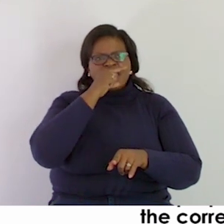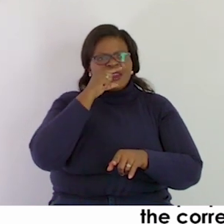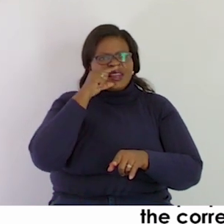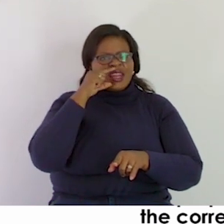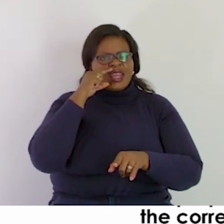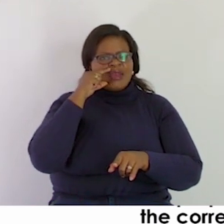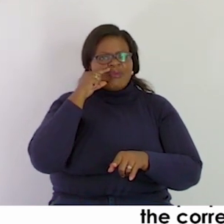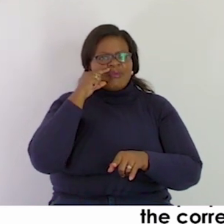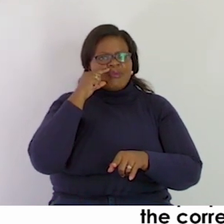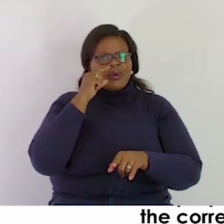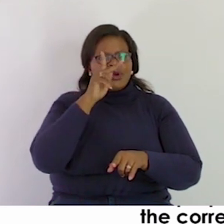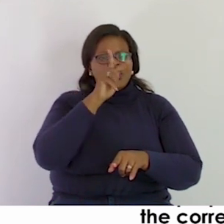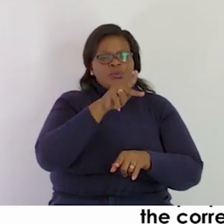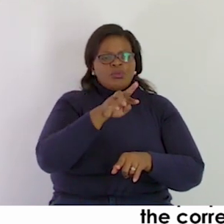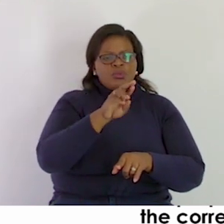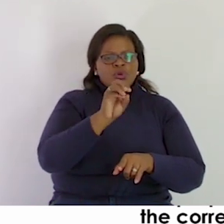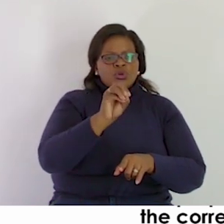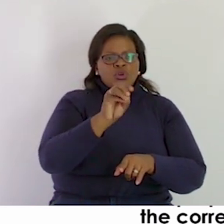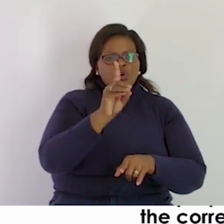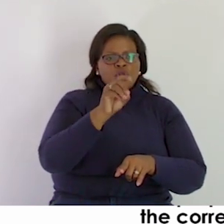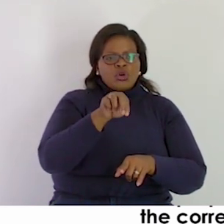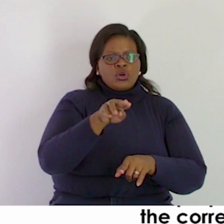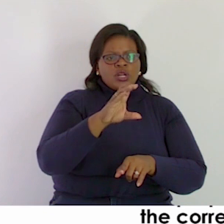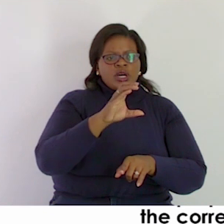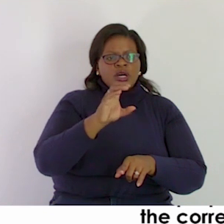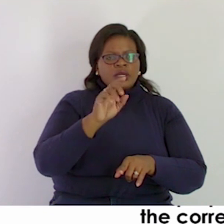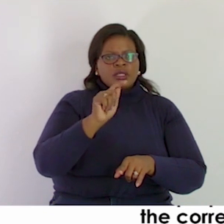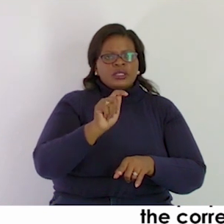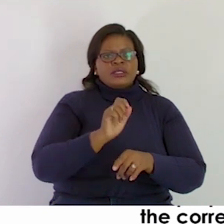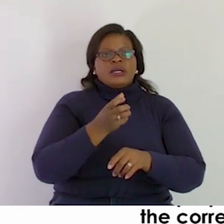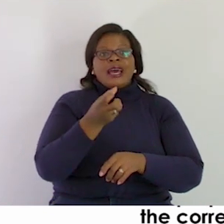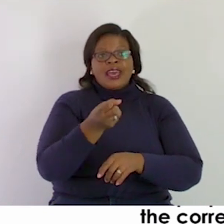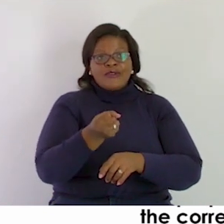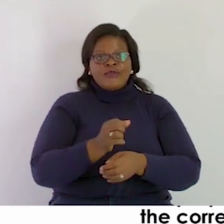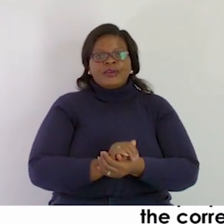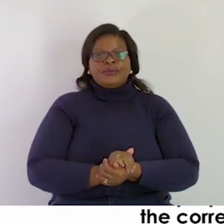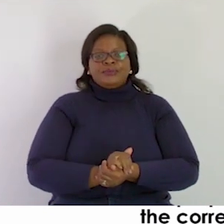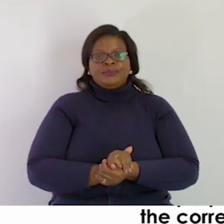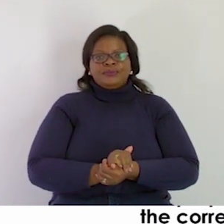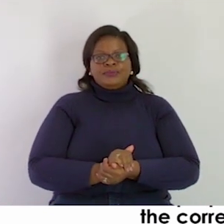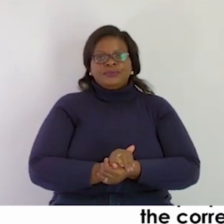now, you can see that there's a word product. Dear learners,